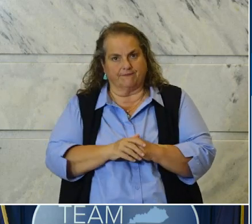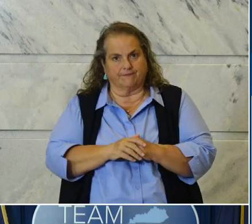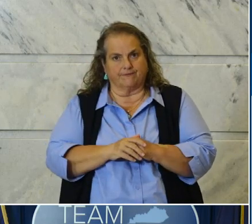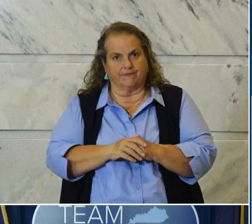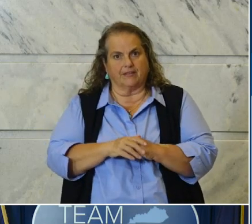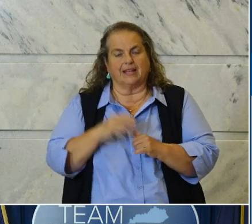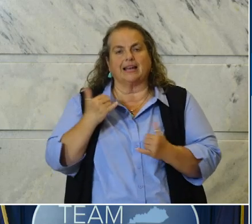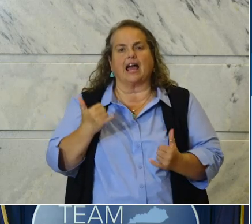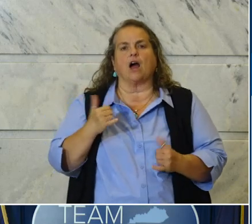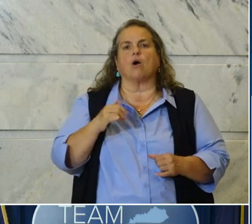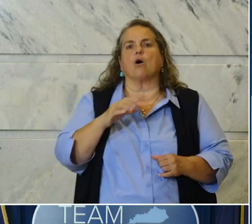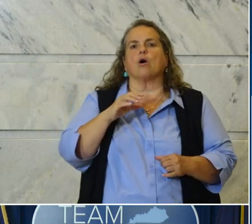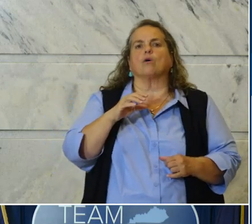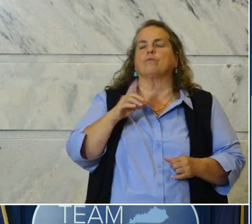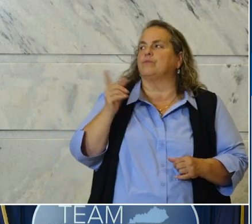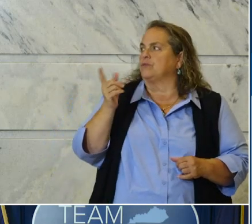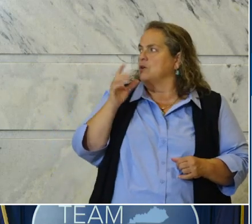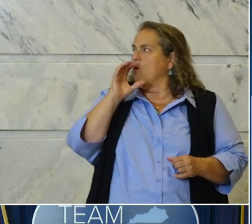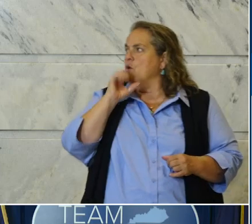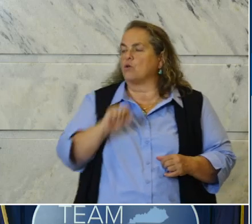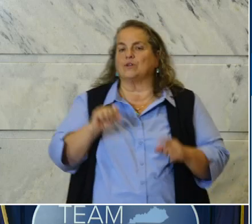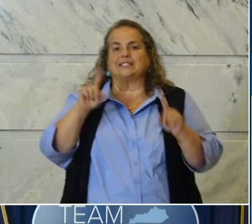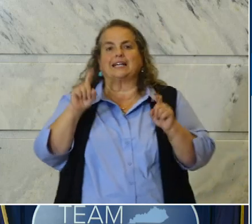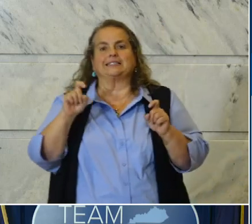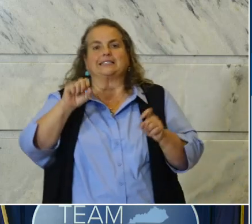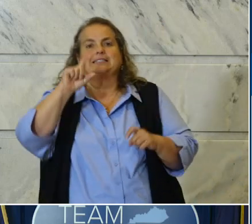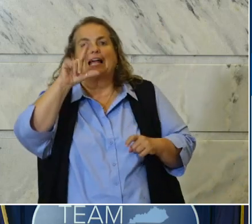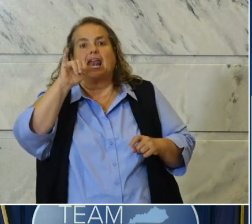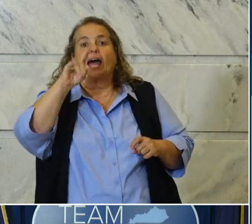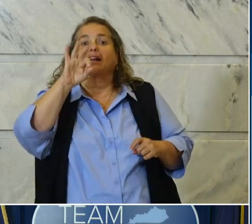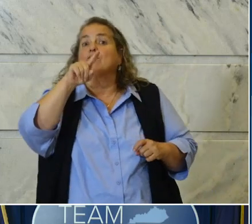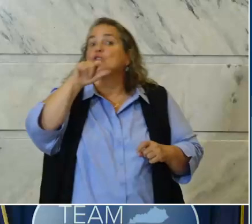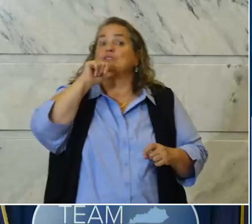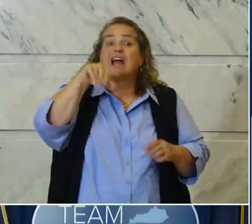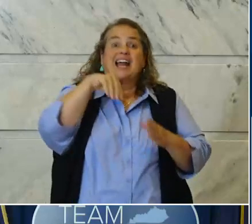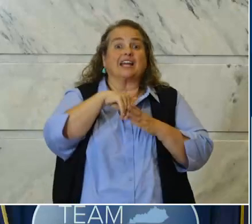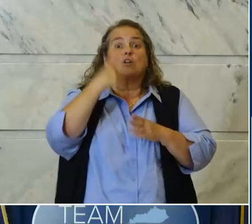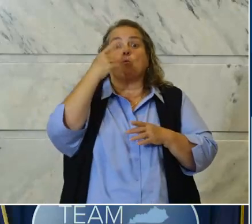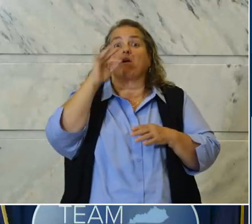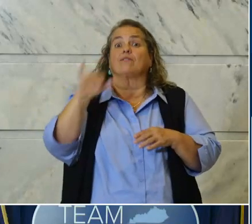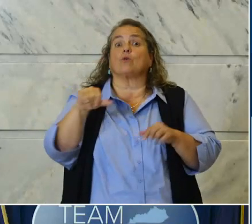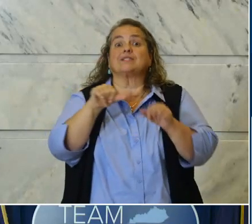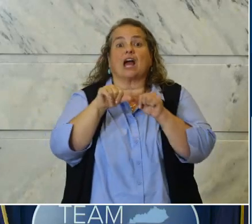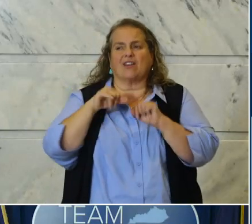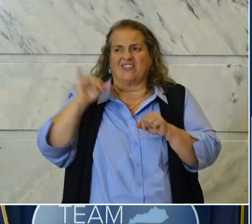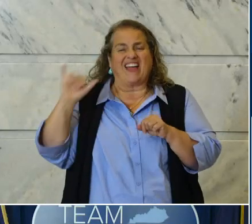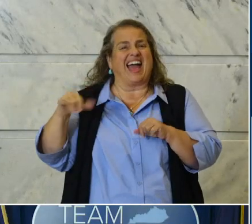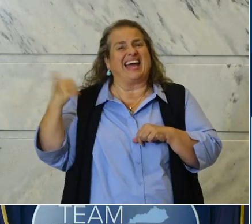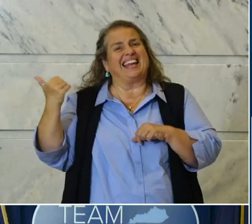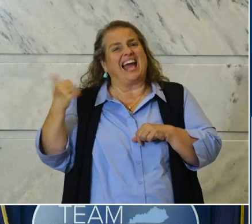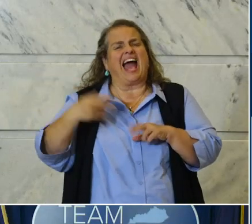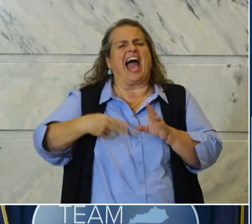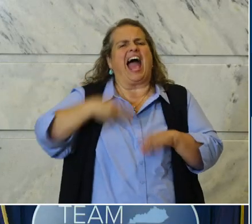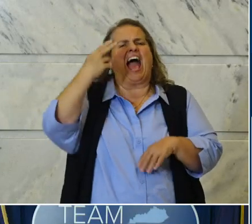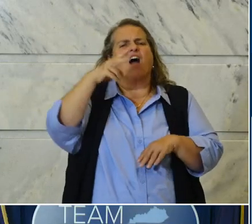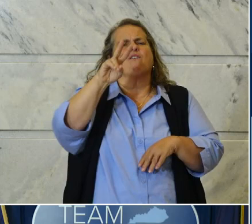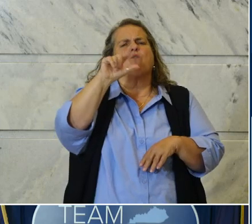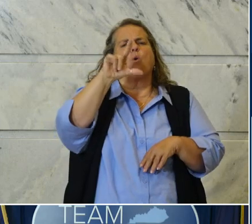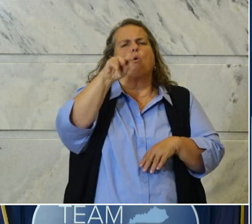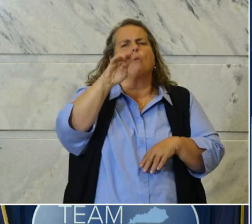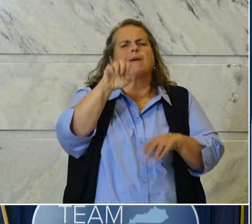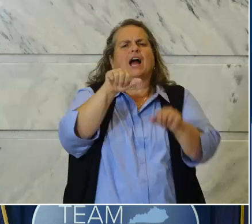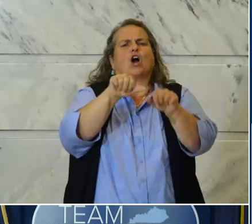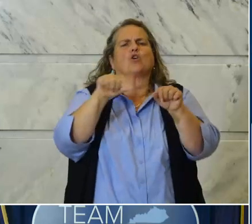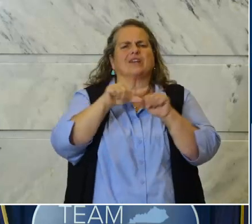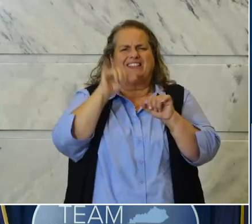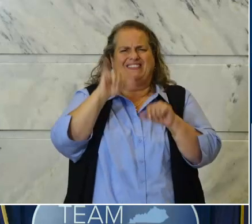the full testing slide, if you're not in one of these areas, and these are just high volume areas, is why we keep using those,